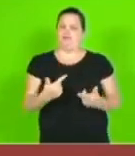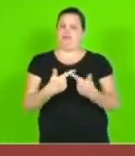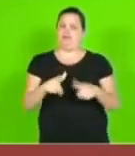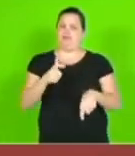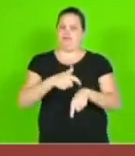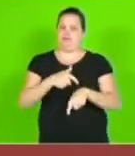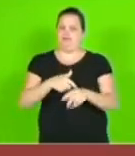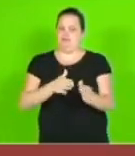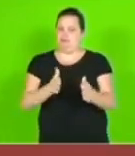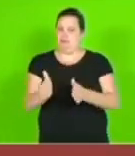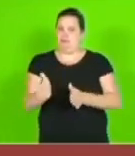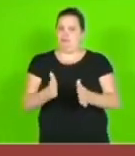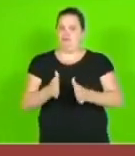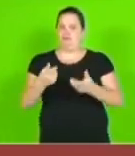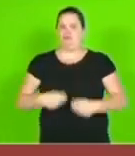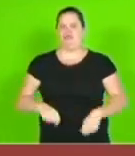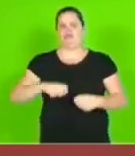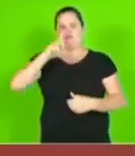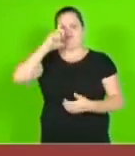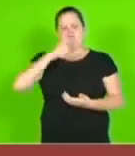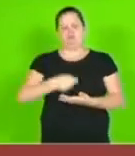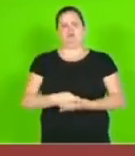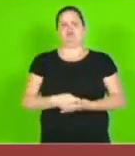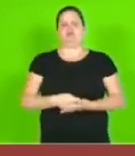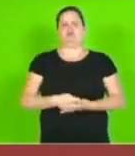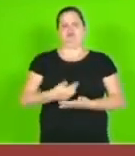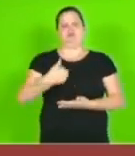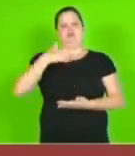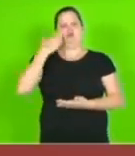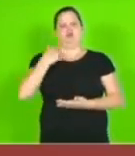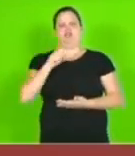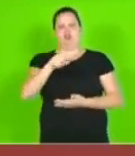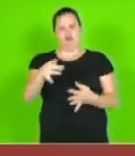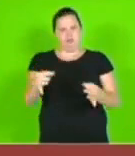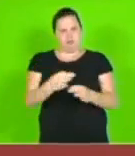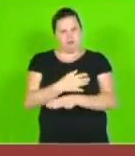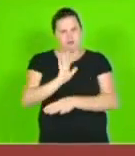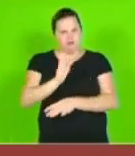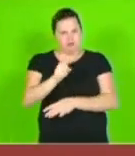we have reached a time where we have to be definite.